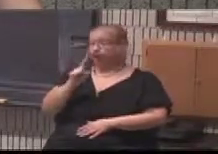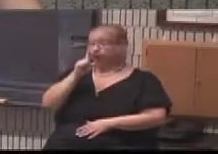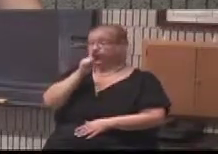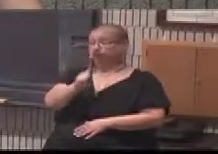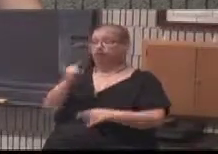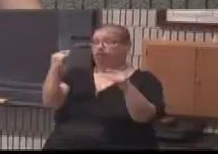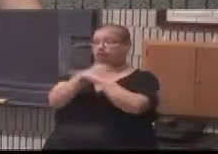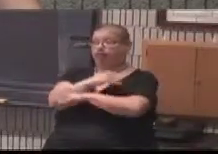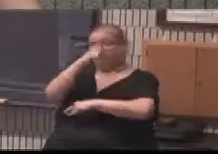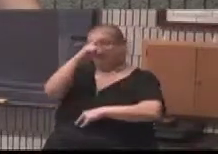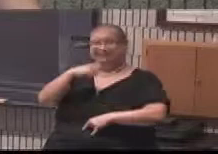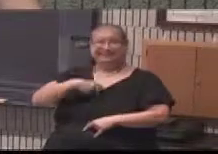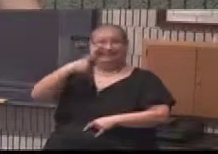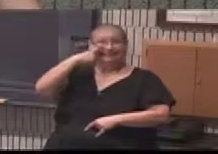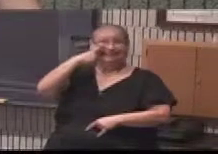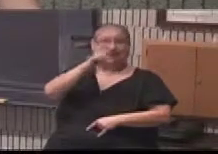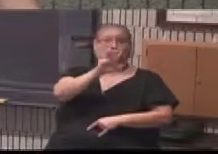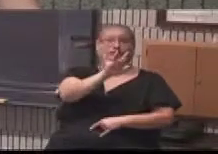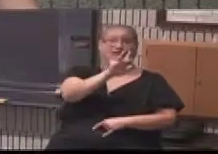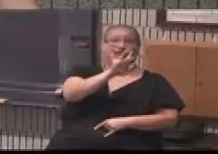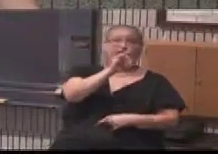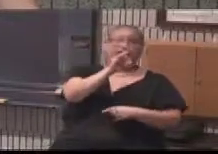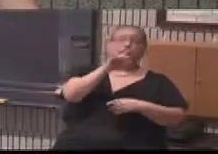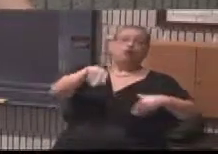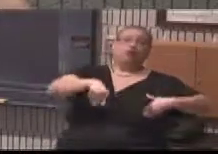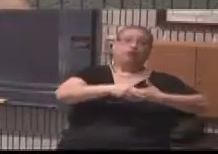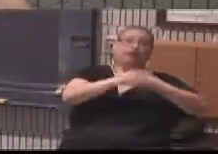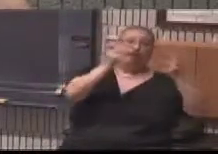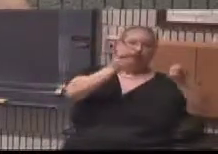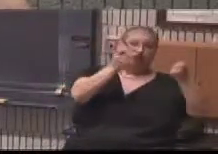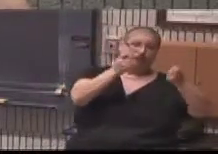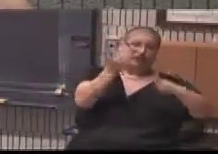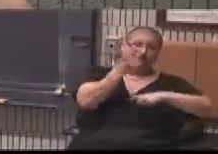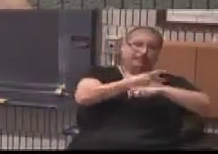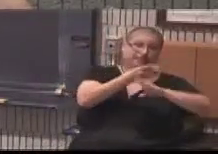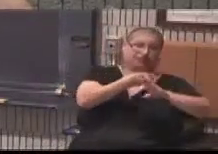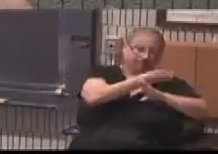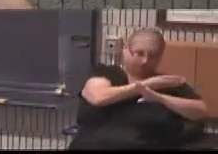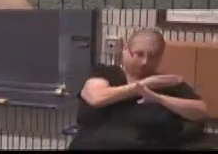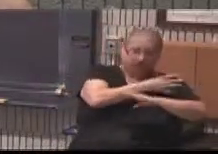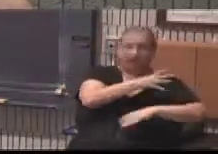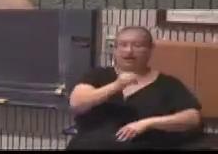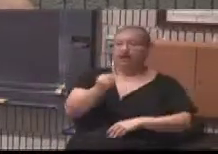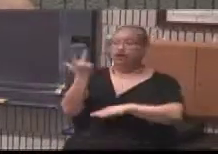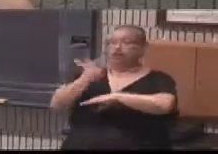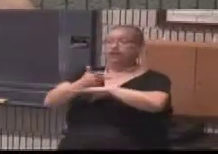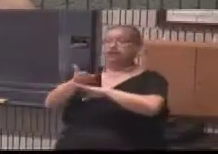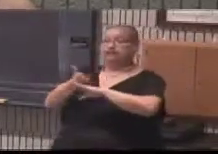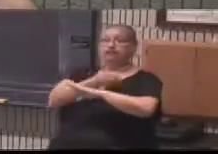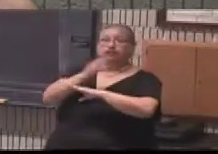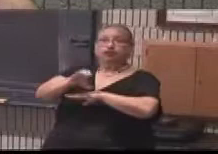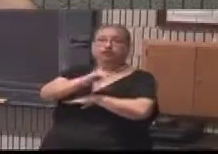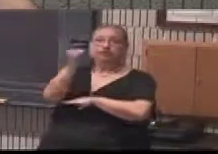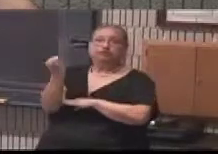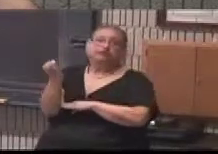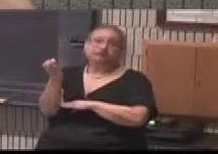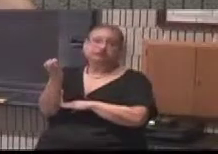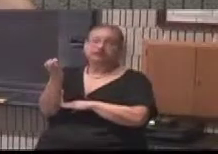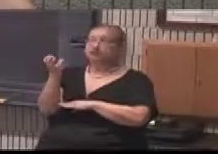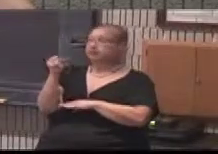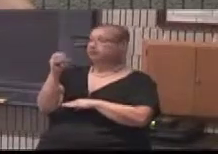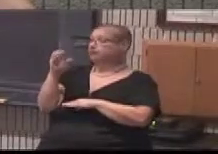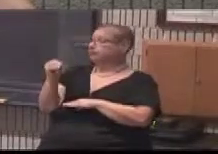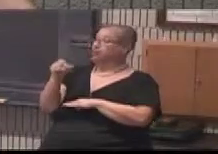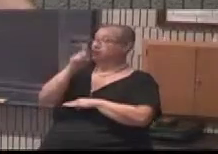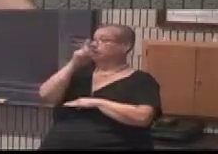just celebrated my 25th wedding anniversary 8 days prior, and it was 3 days prior to Christmas. So in the prime